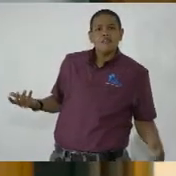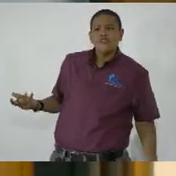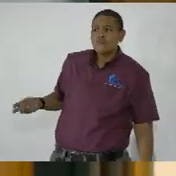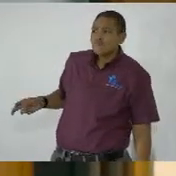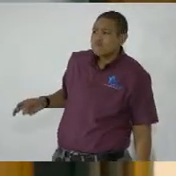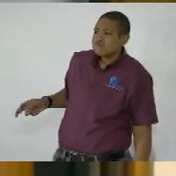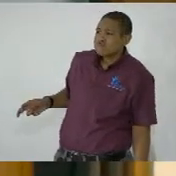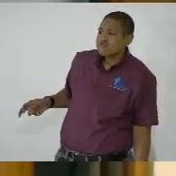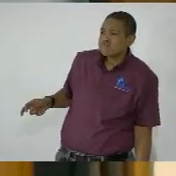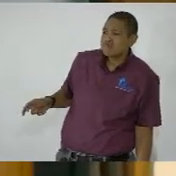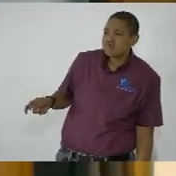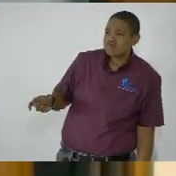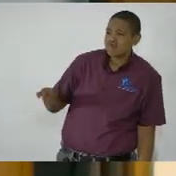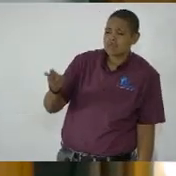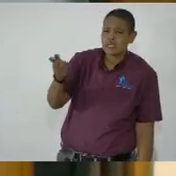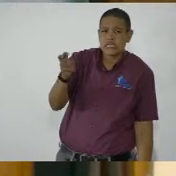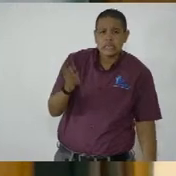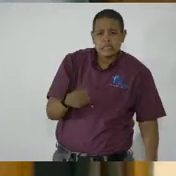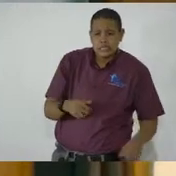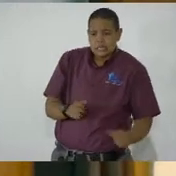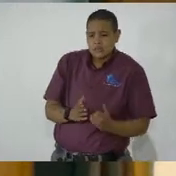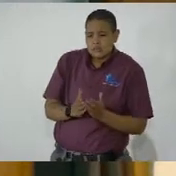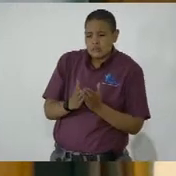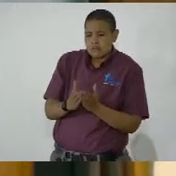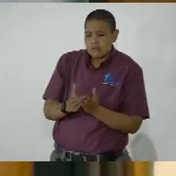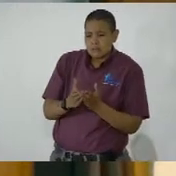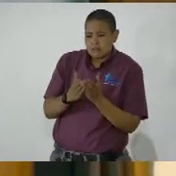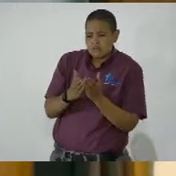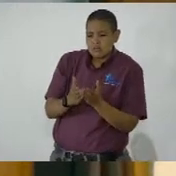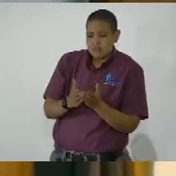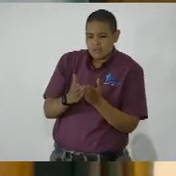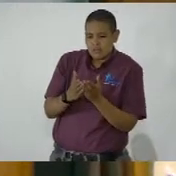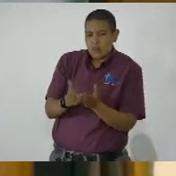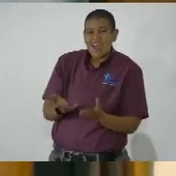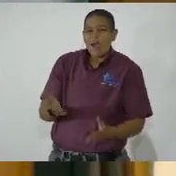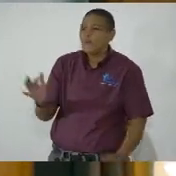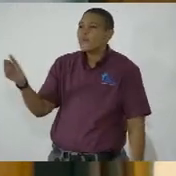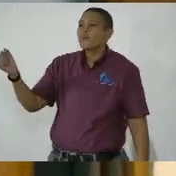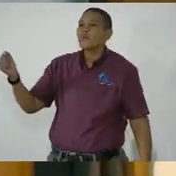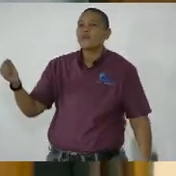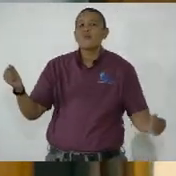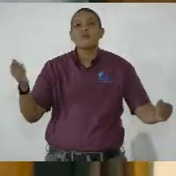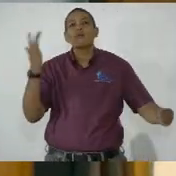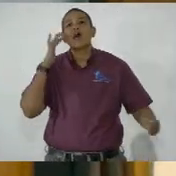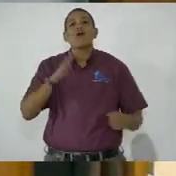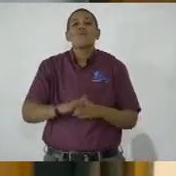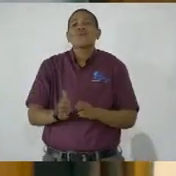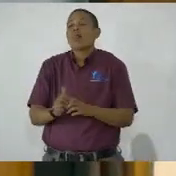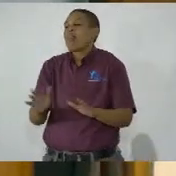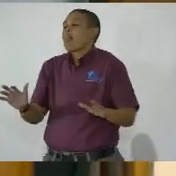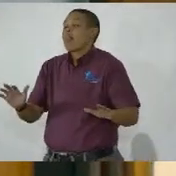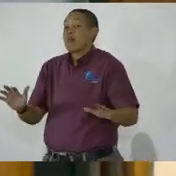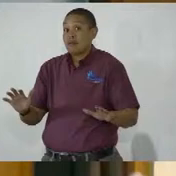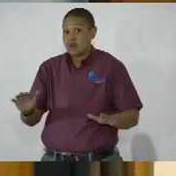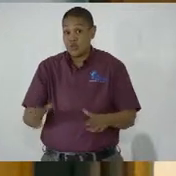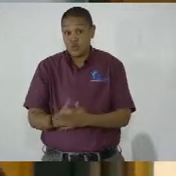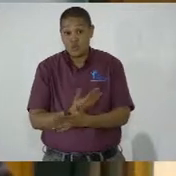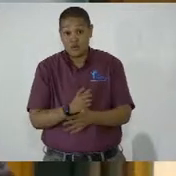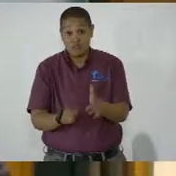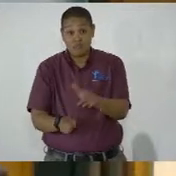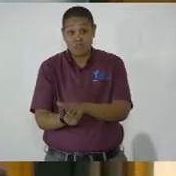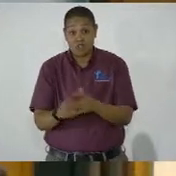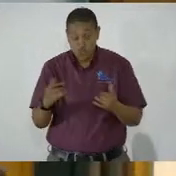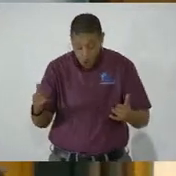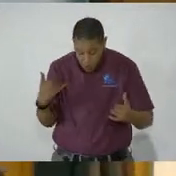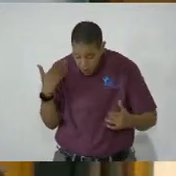on the high seas were held up over the past year and so. But the new generator is now here, and we are hoping that it will be